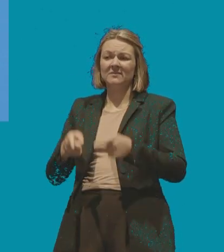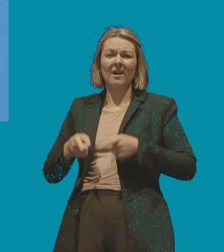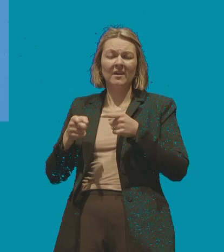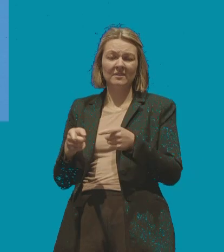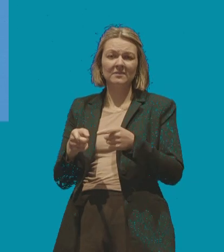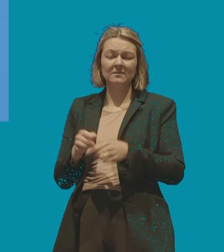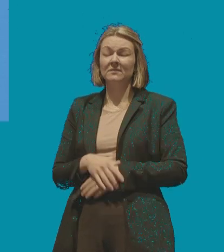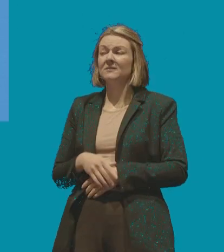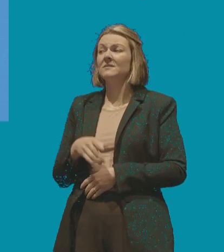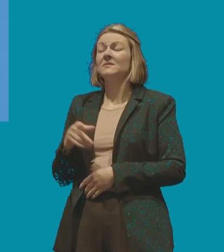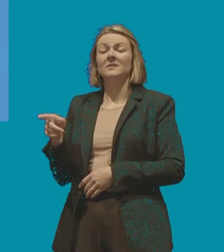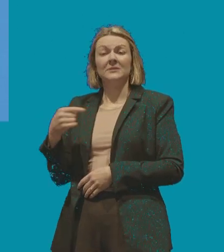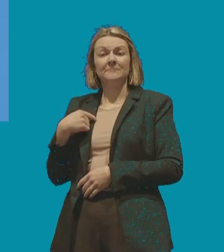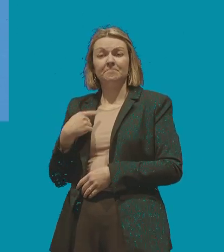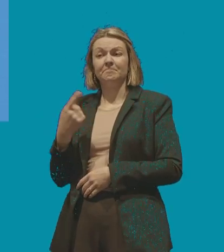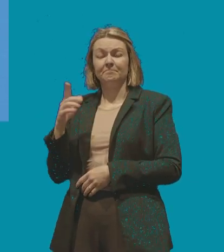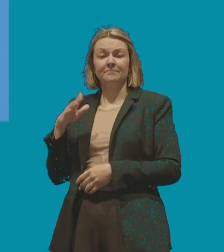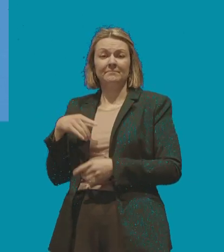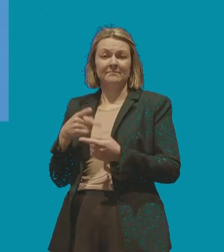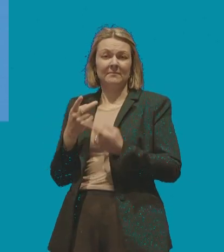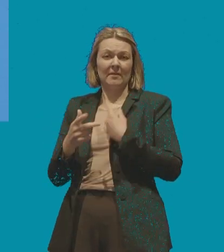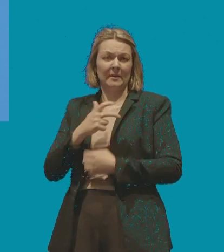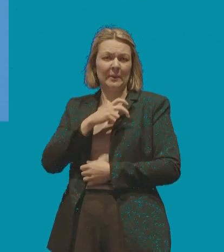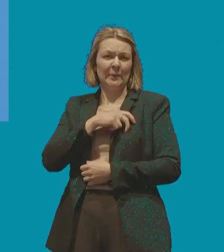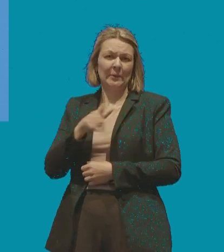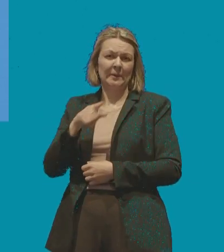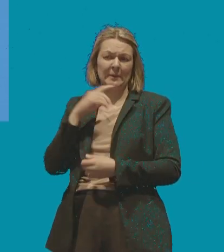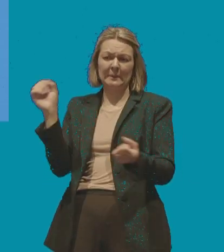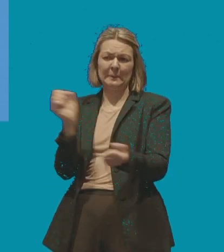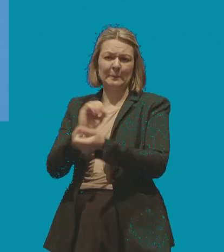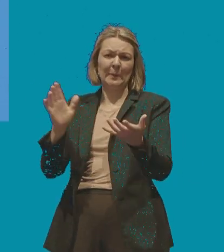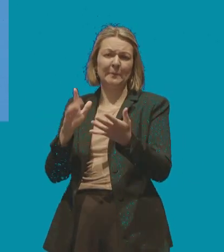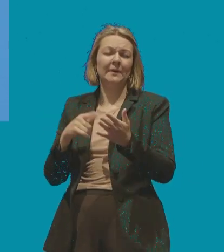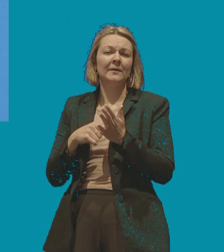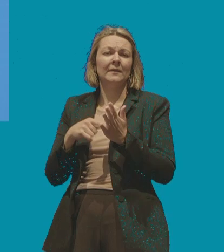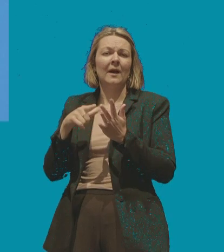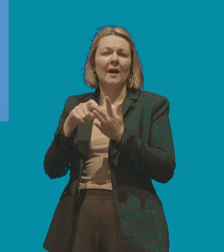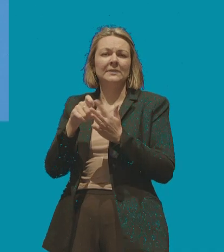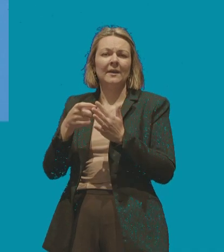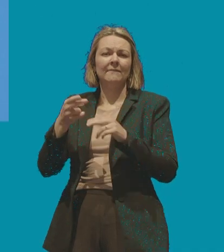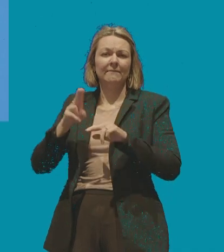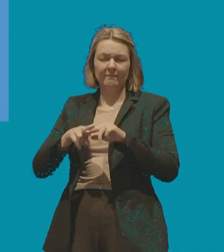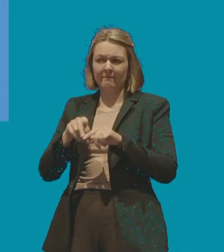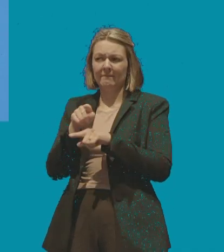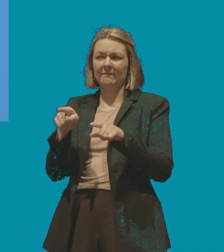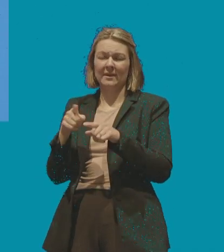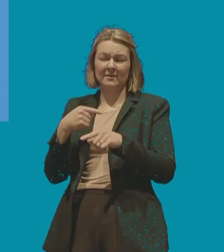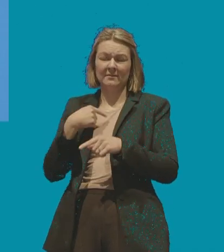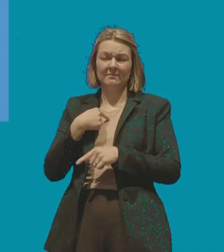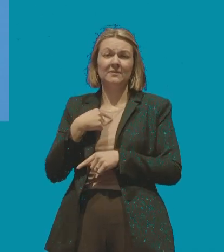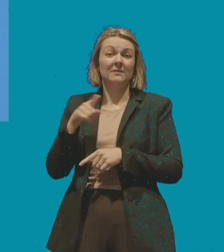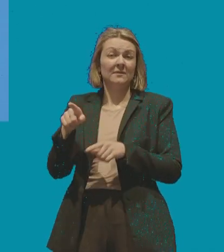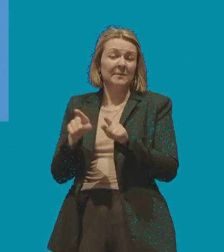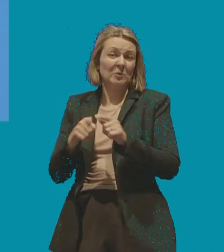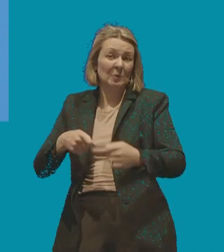sister trade union centre, the PGFTU, was bombed by the IDF. That's a trade union headquarters, but it's also a